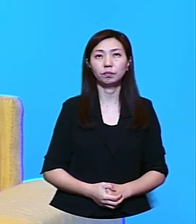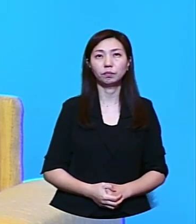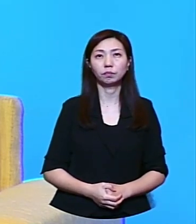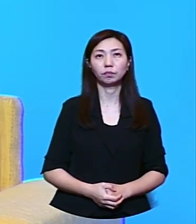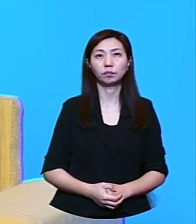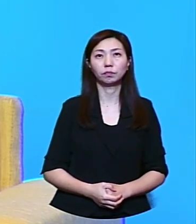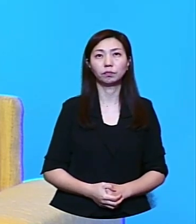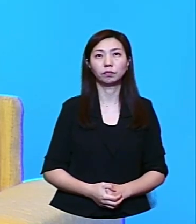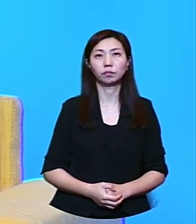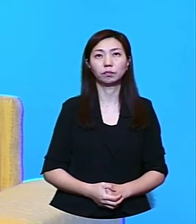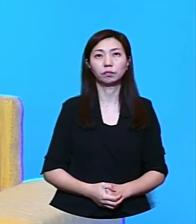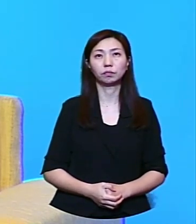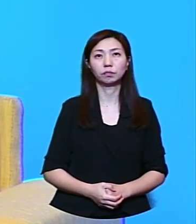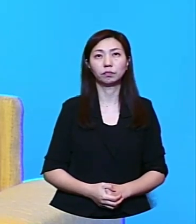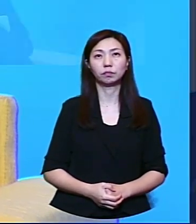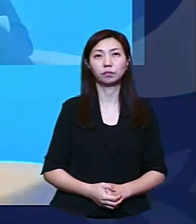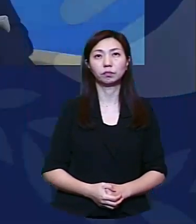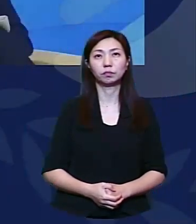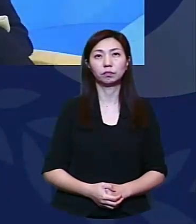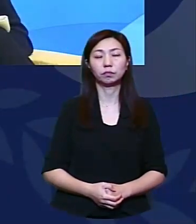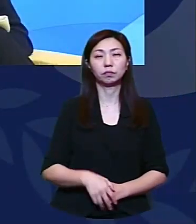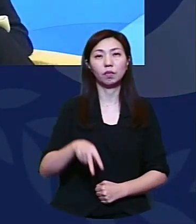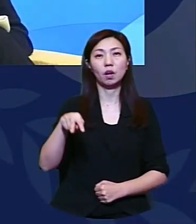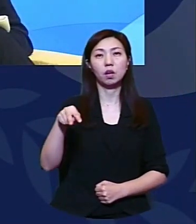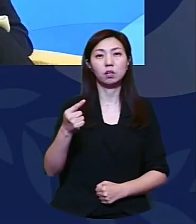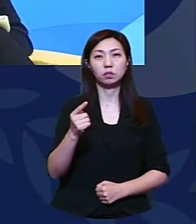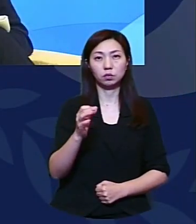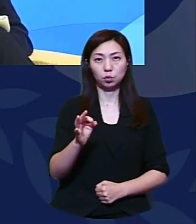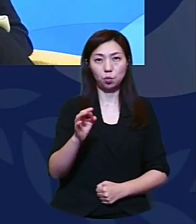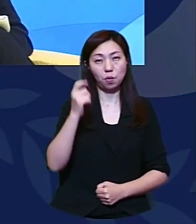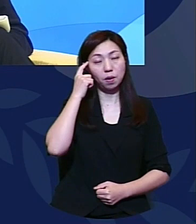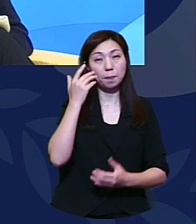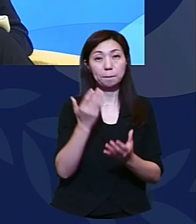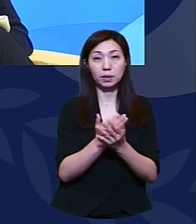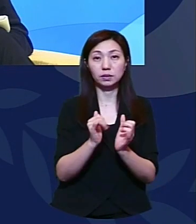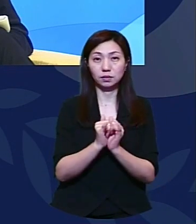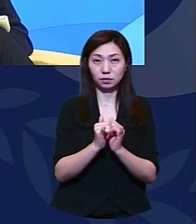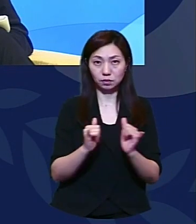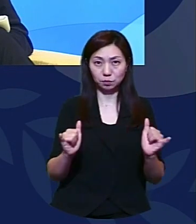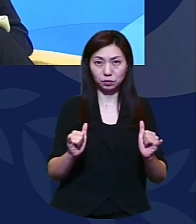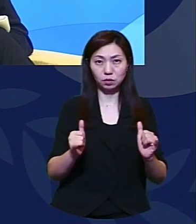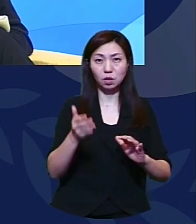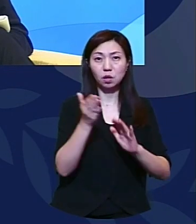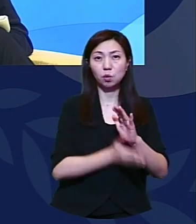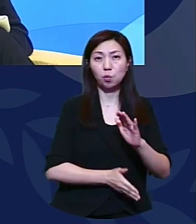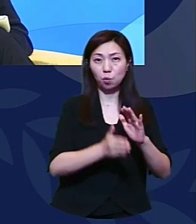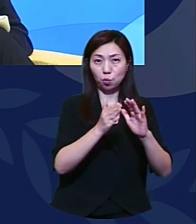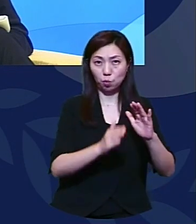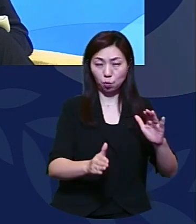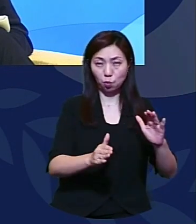Yeah, you mentioned and highlighted the scaling up public-private partnership program.